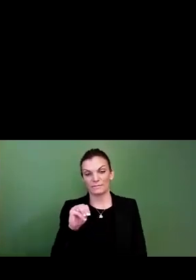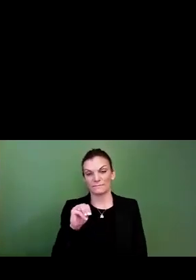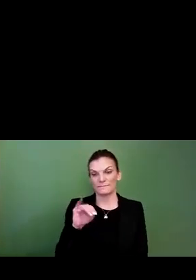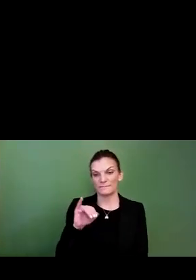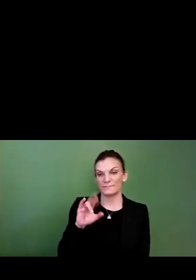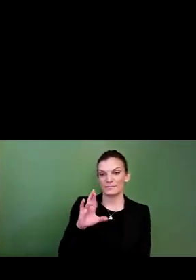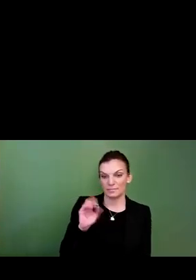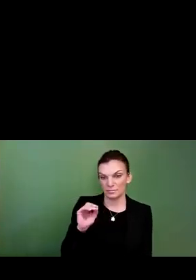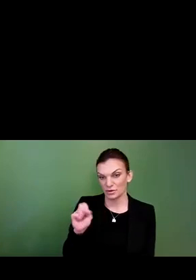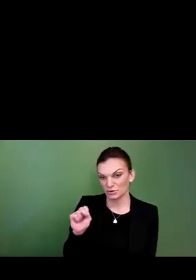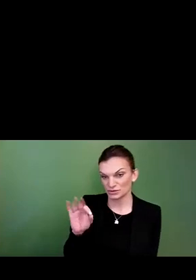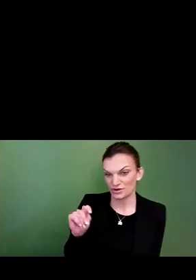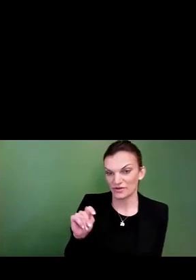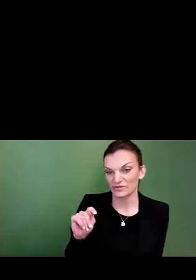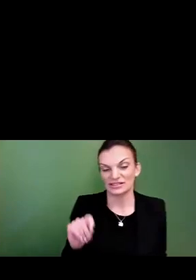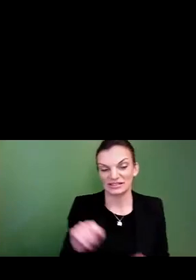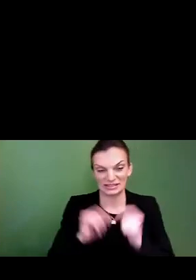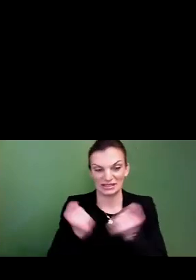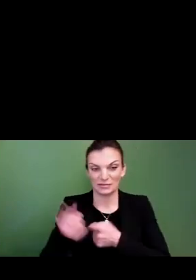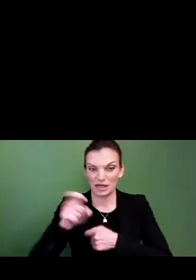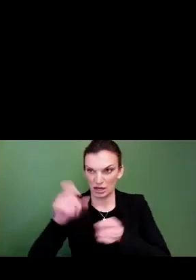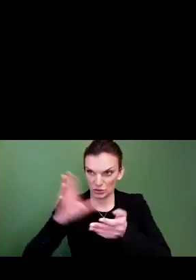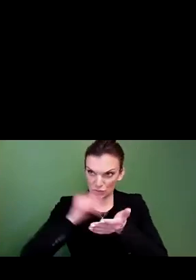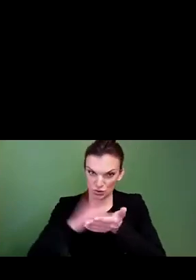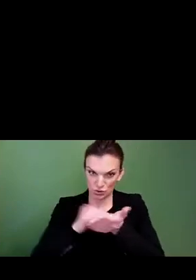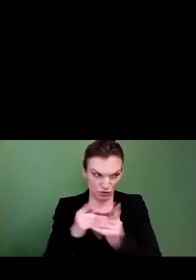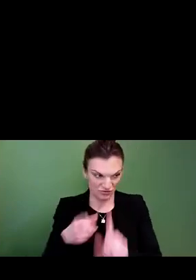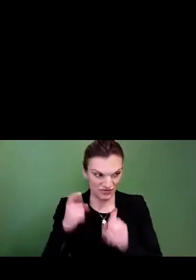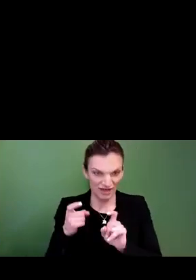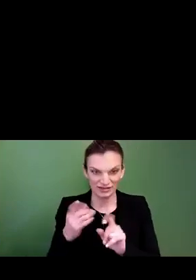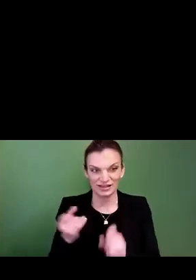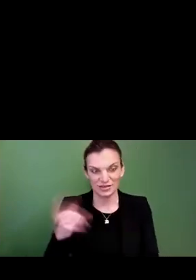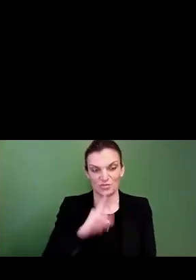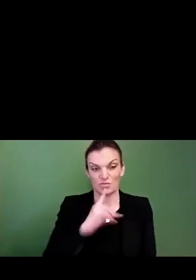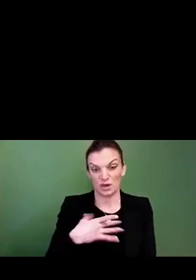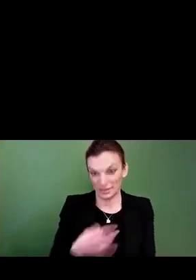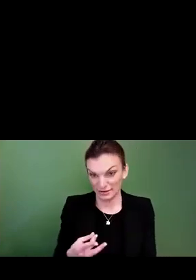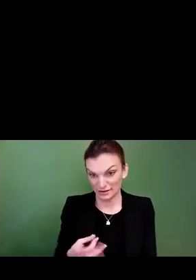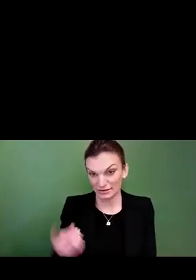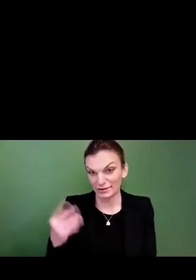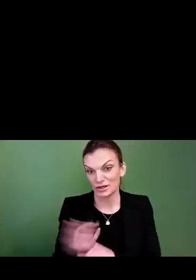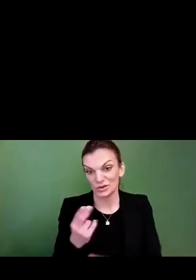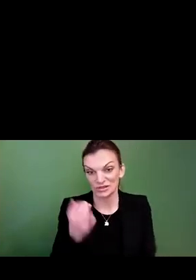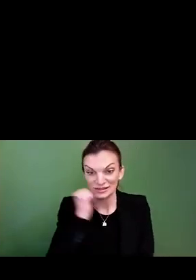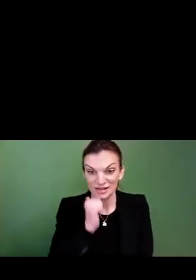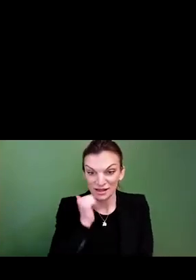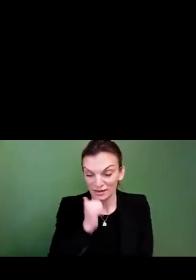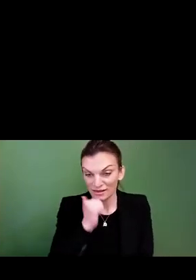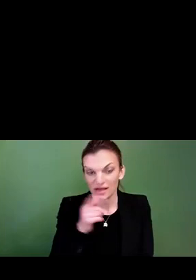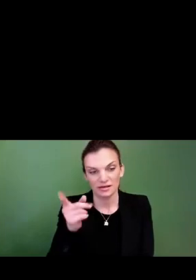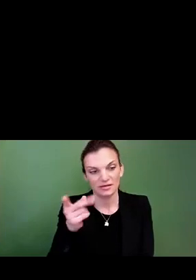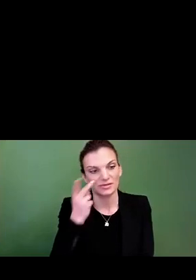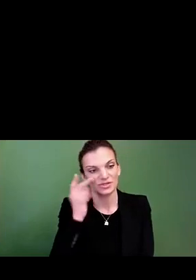Teams. Most people had to learn it fast, and now they really like it. They use it daily. So they saw